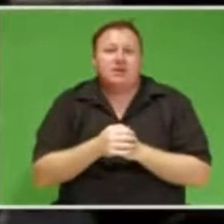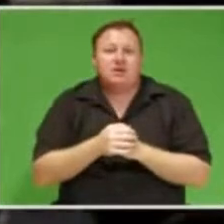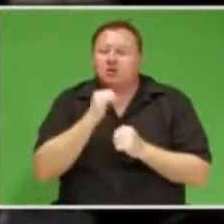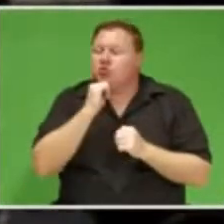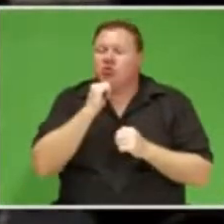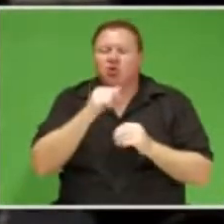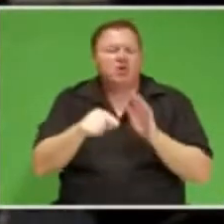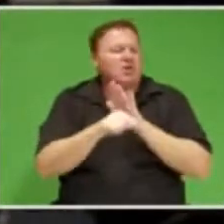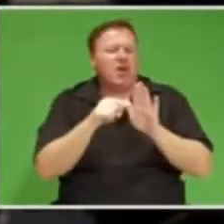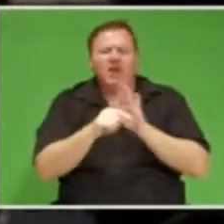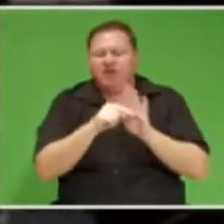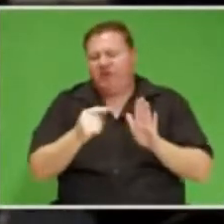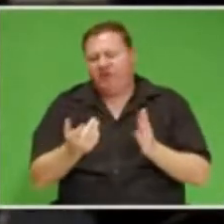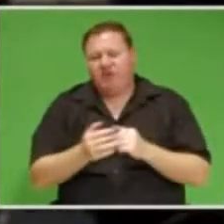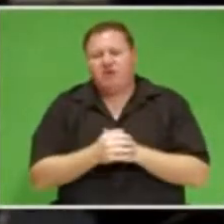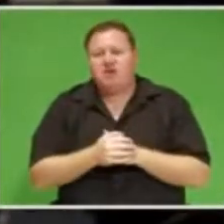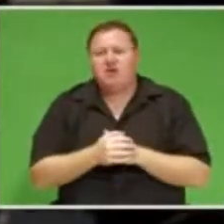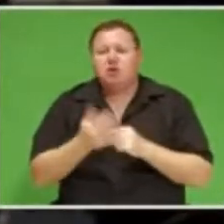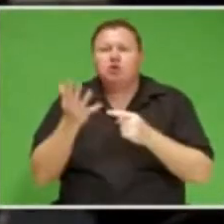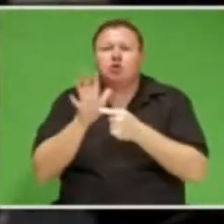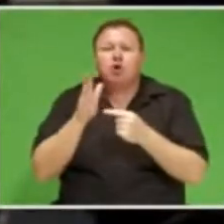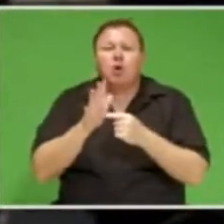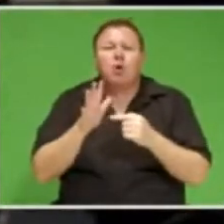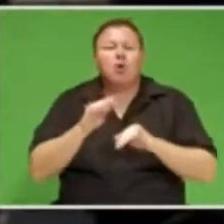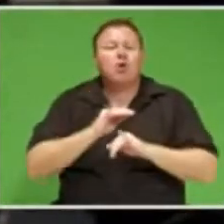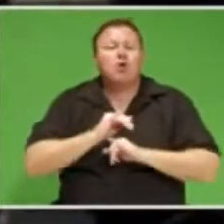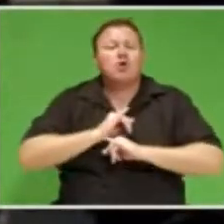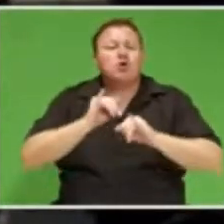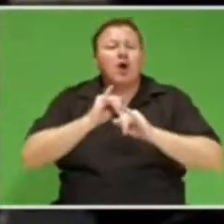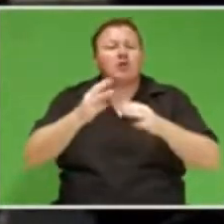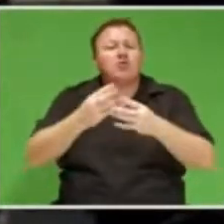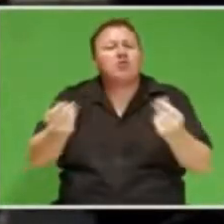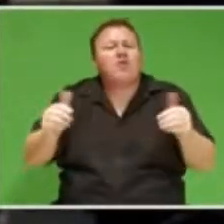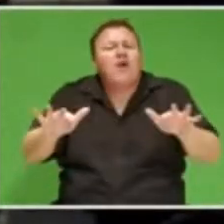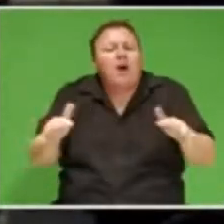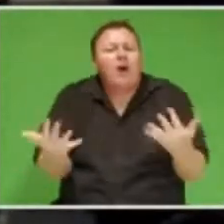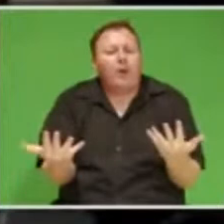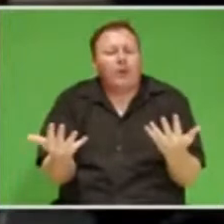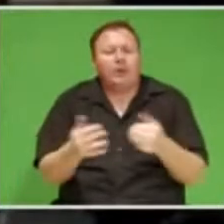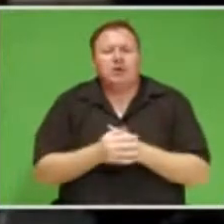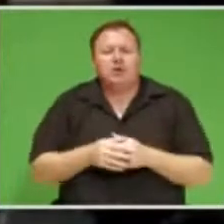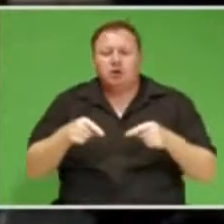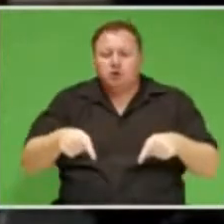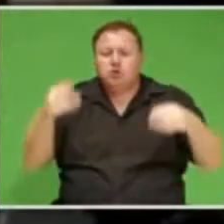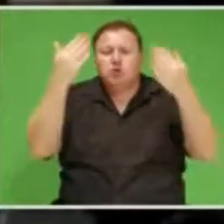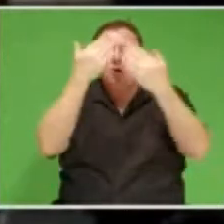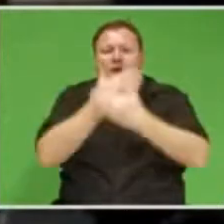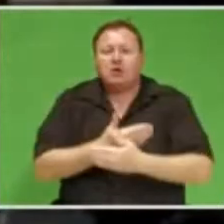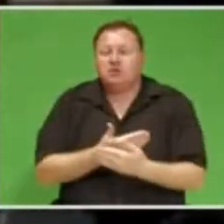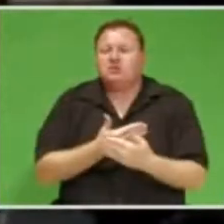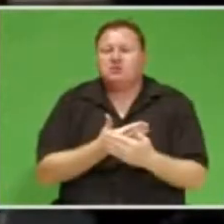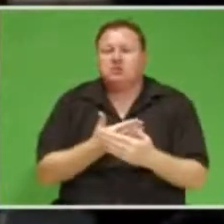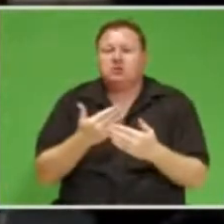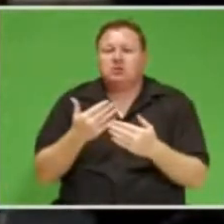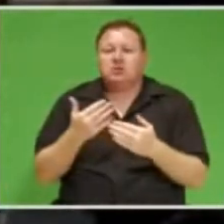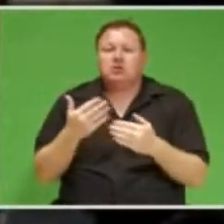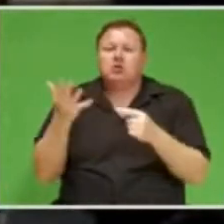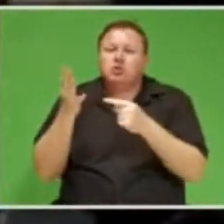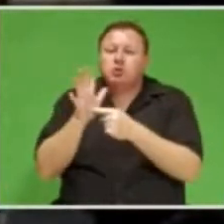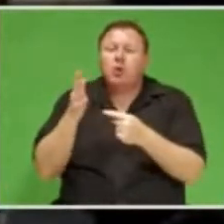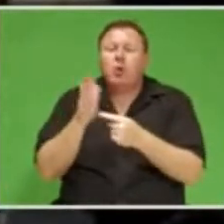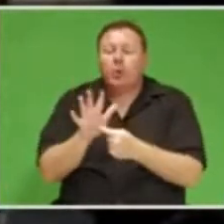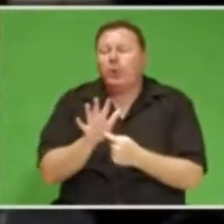way out of these crises. This evening, we will give an account